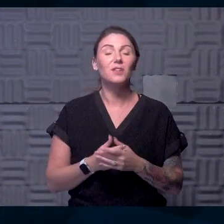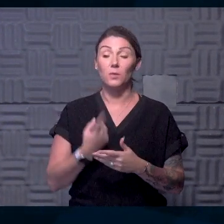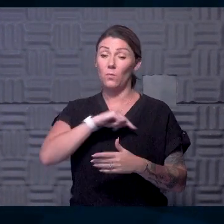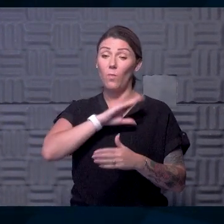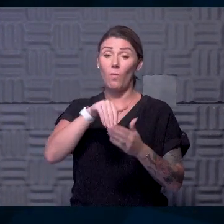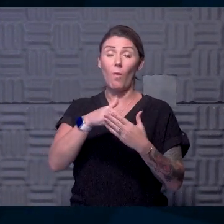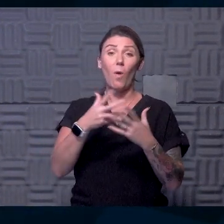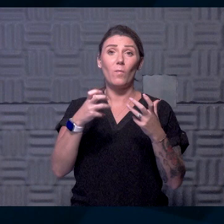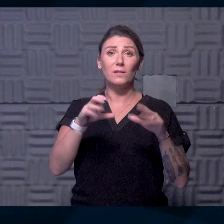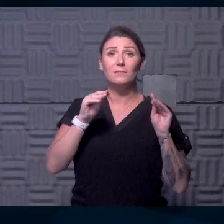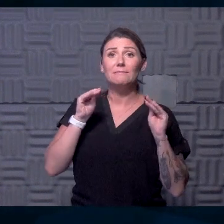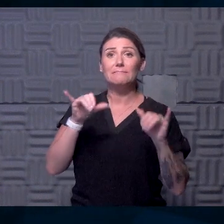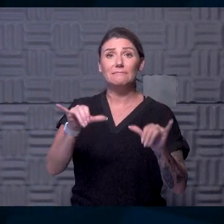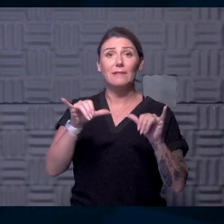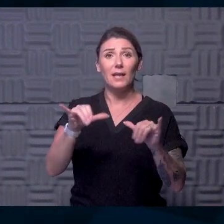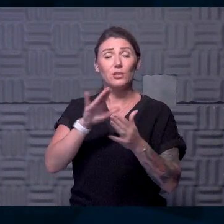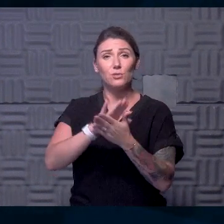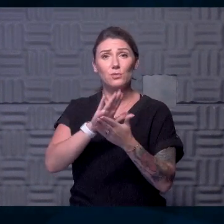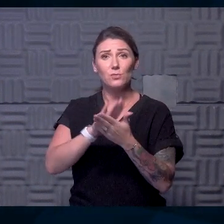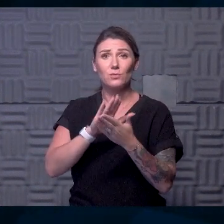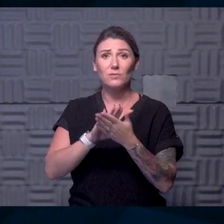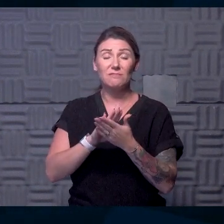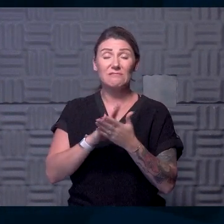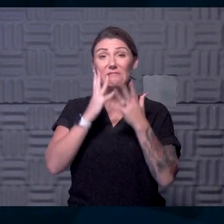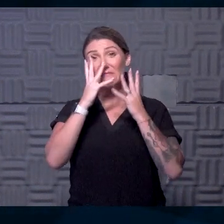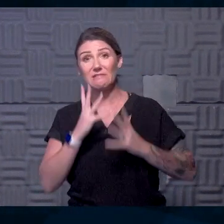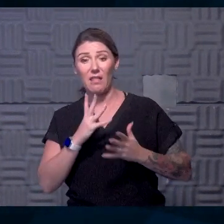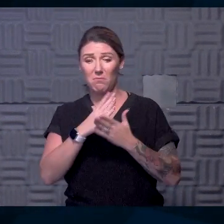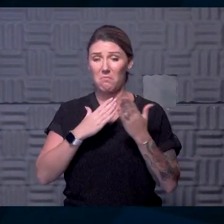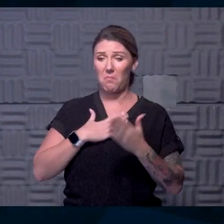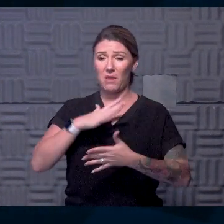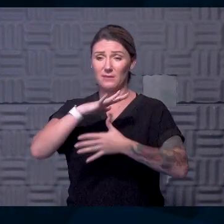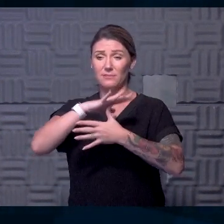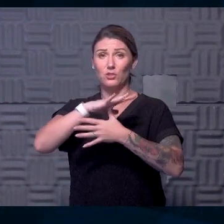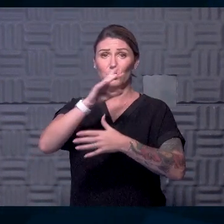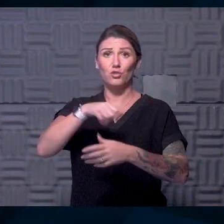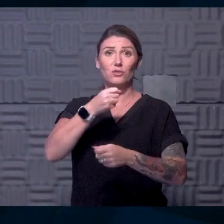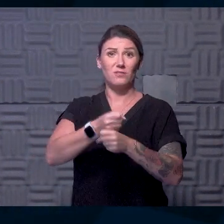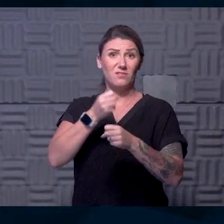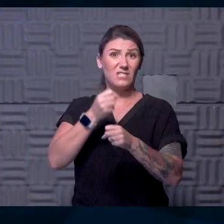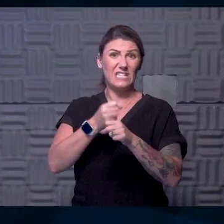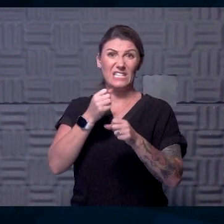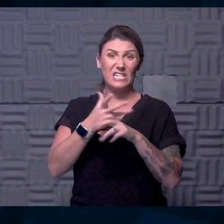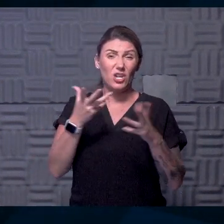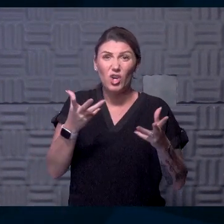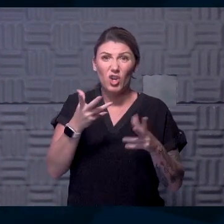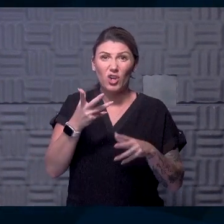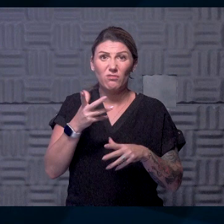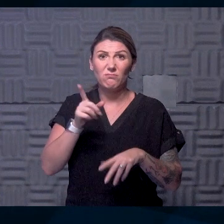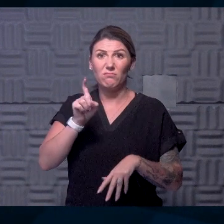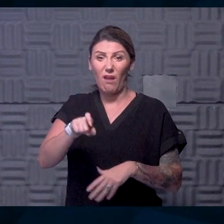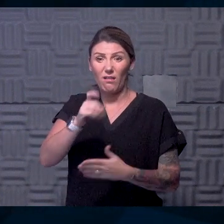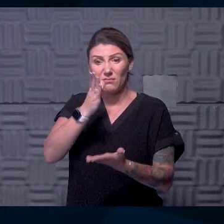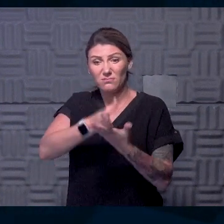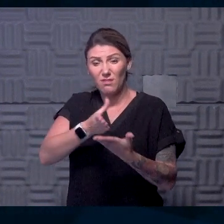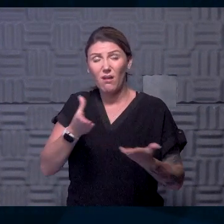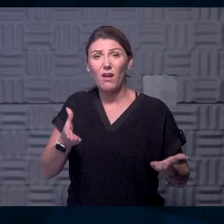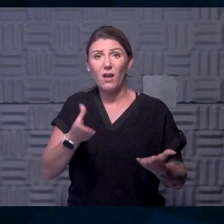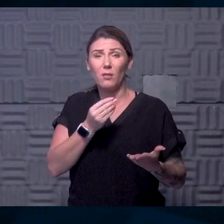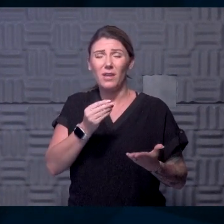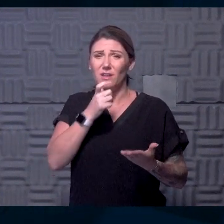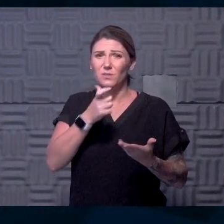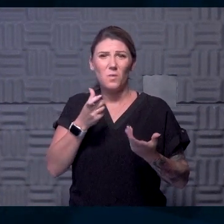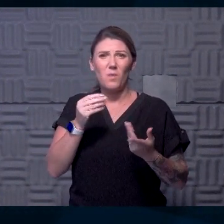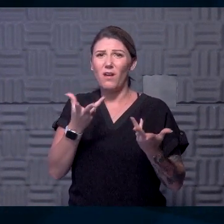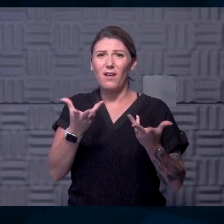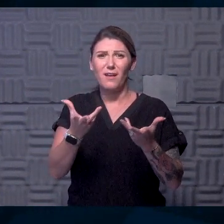I sadly got part of my senior year taken from me, and I really don't want that to affect my freshman year of college. And I know I can probably speak for